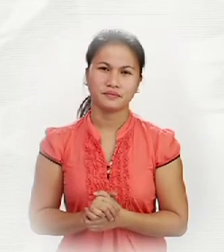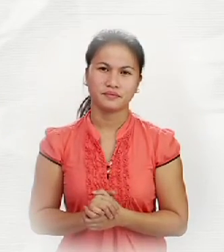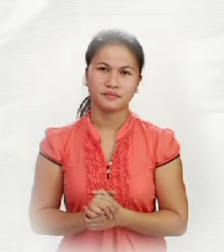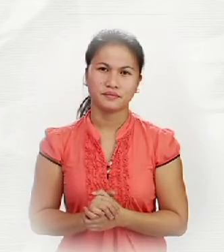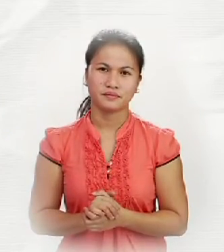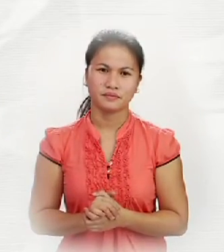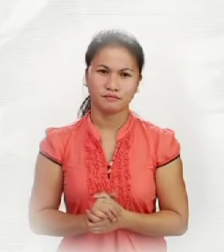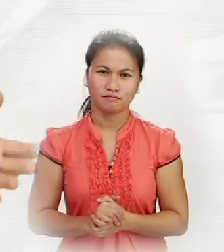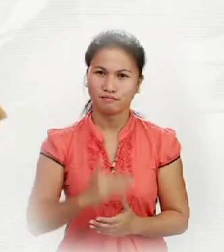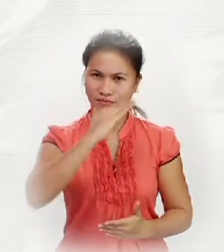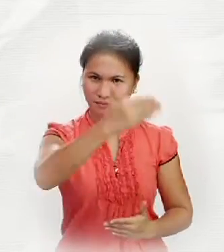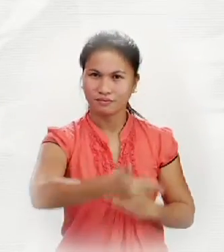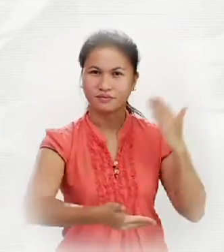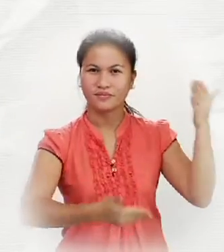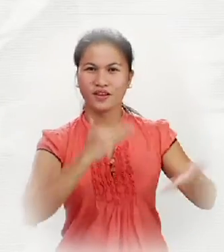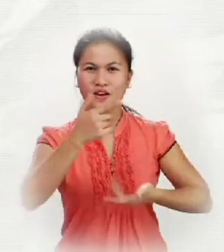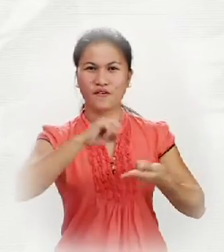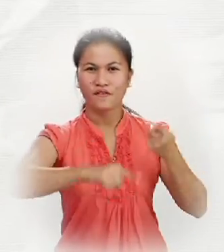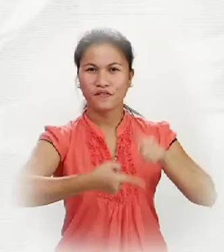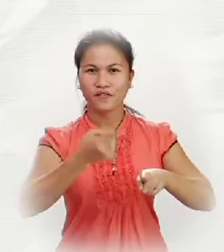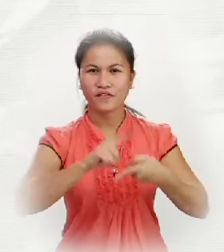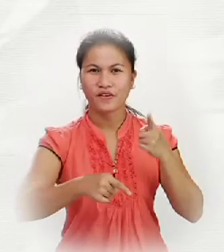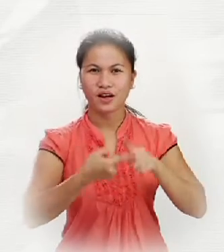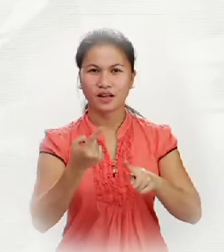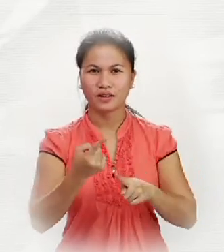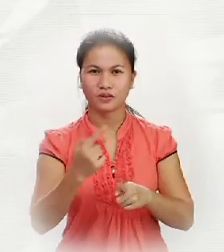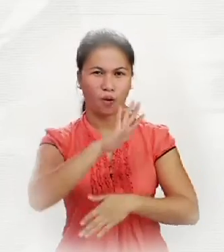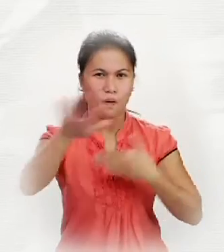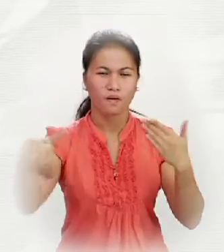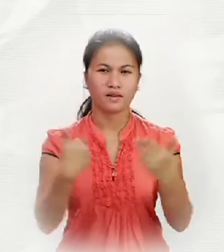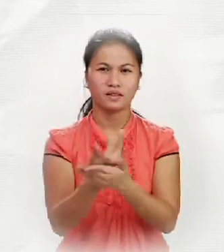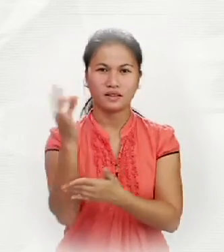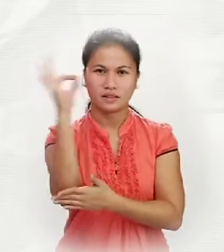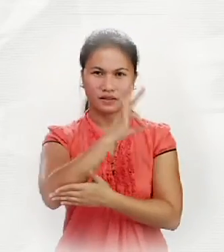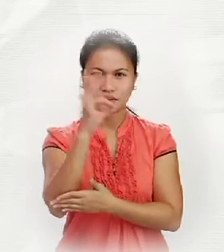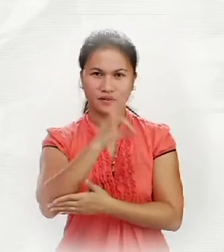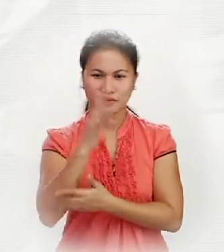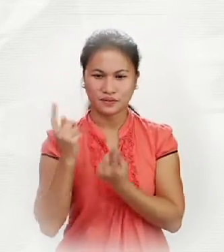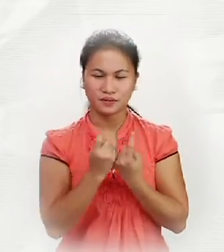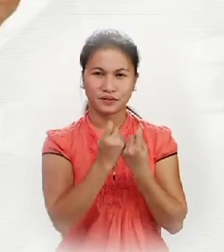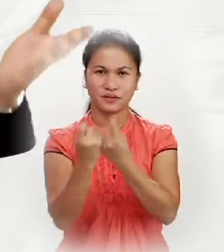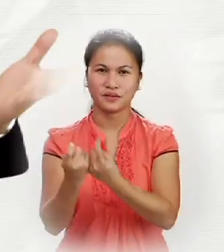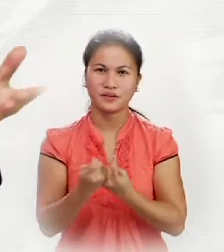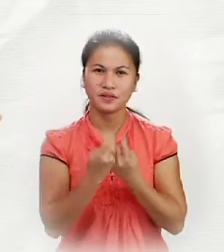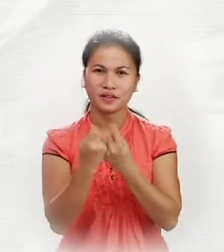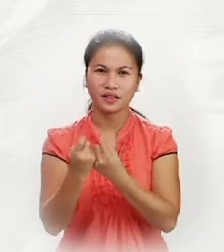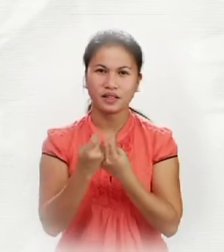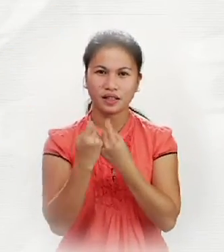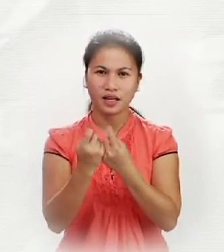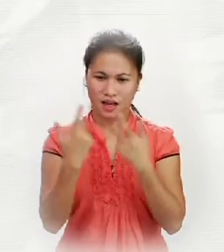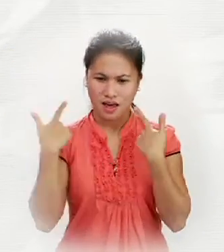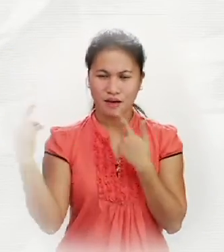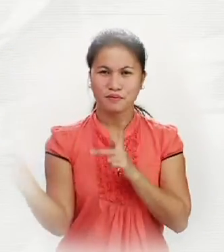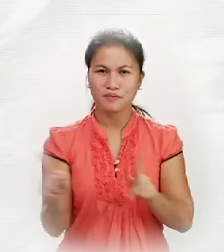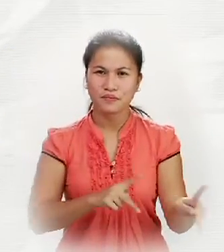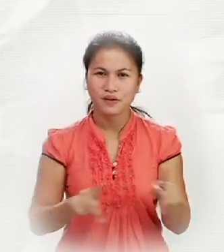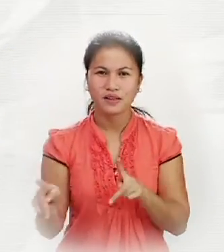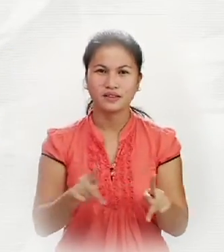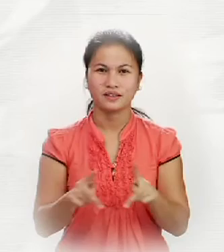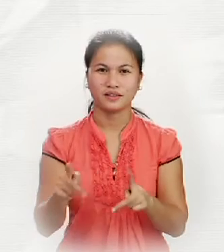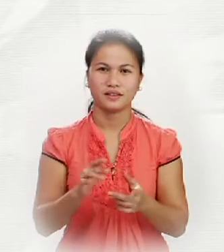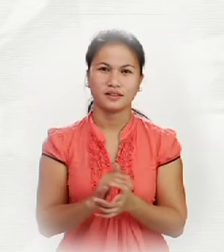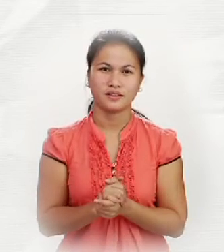Entertain friends. Gather your fellow Filipinos. Throw parties there.